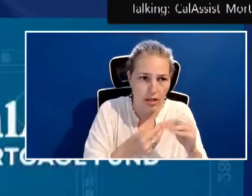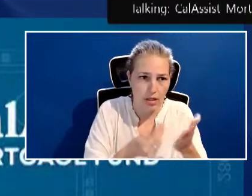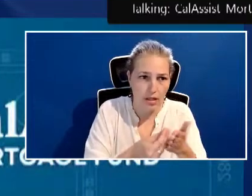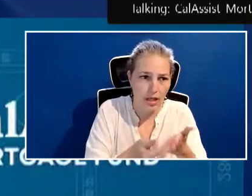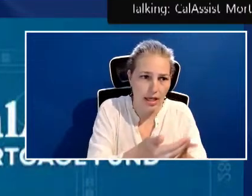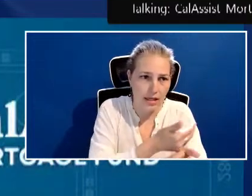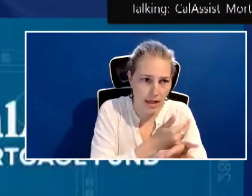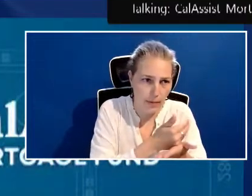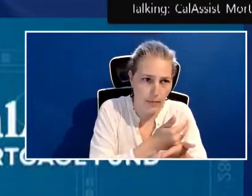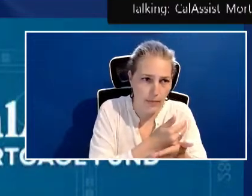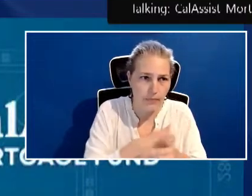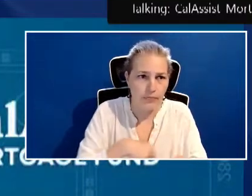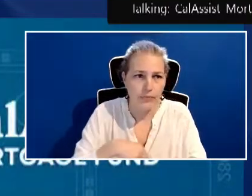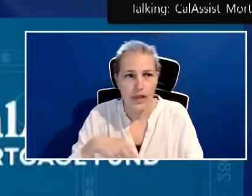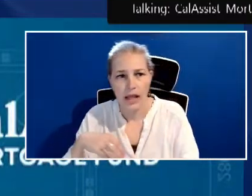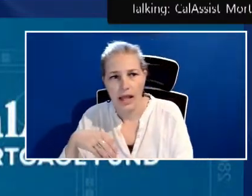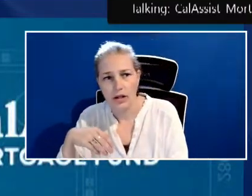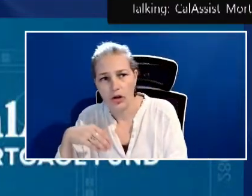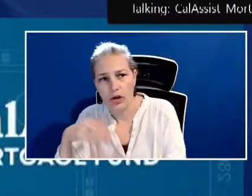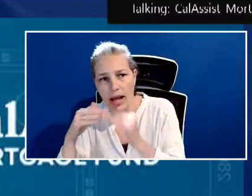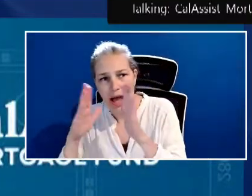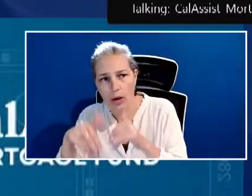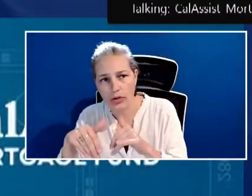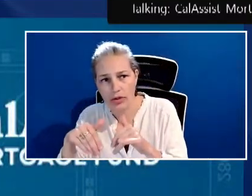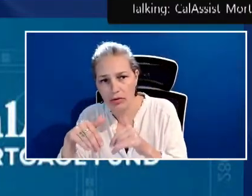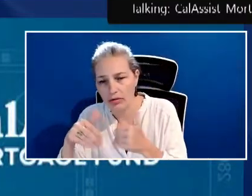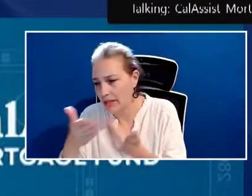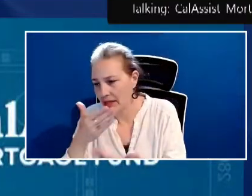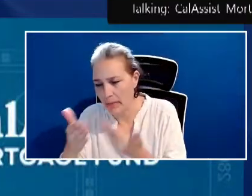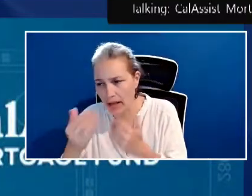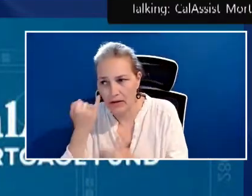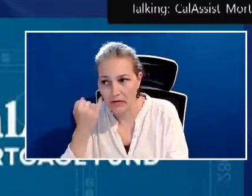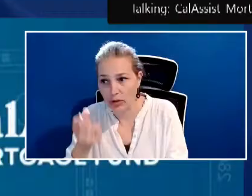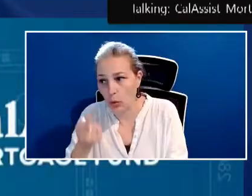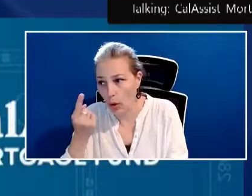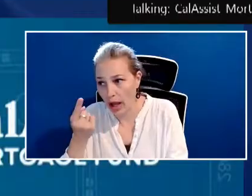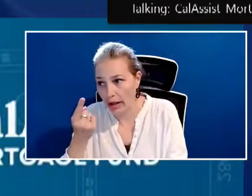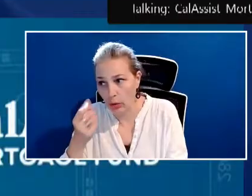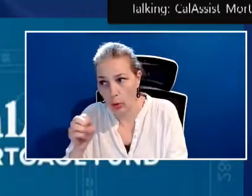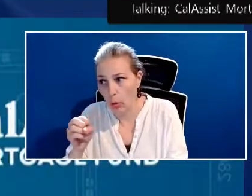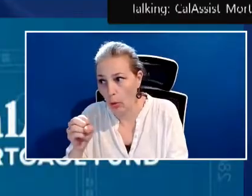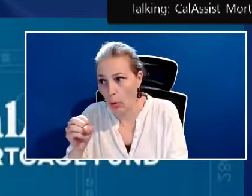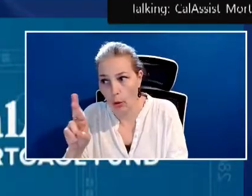not matter. So if it's a household of 1 or 15 people, it's just